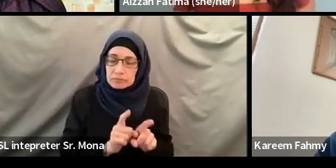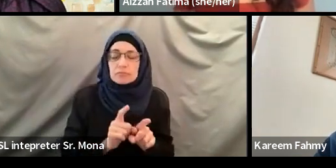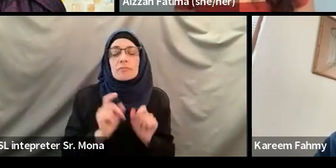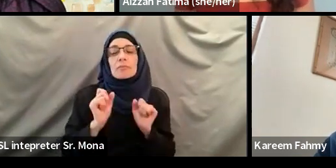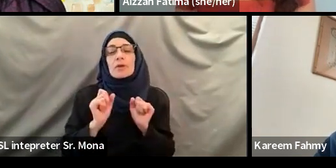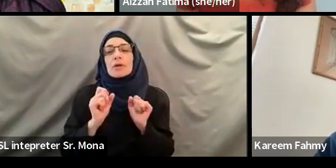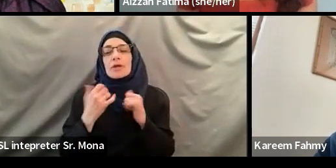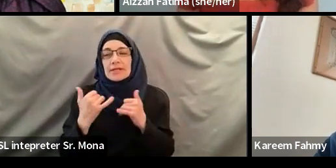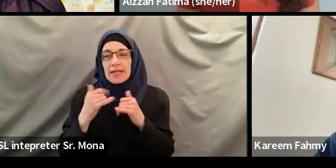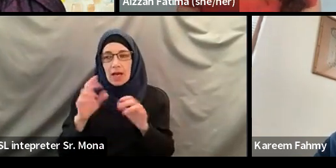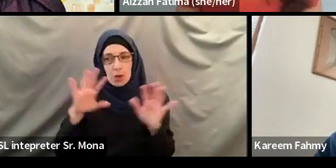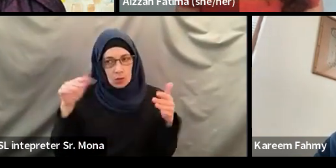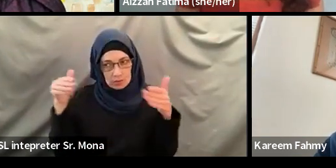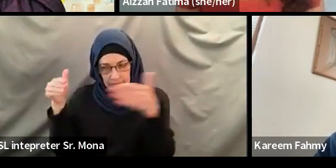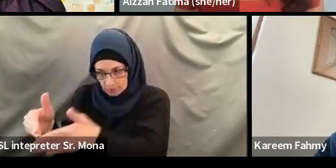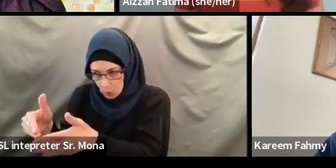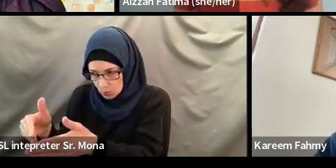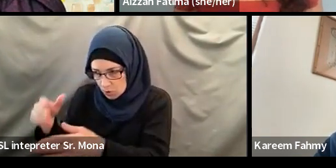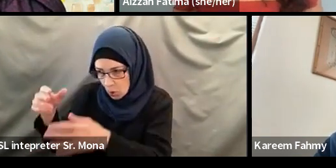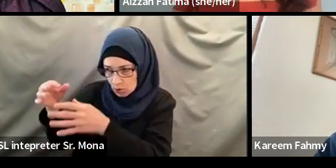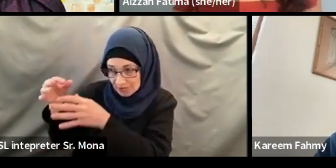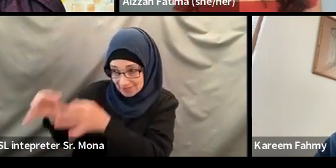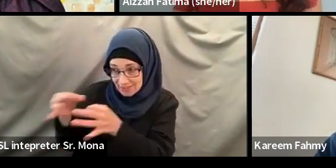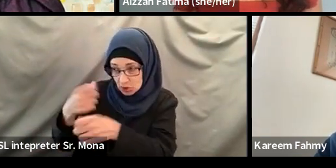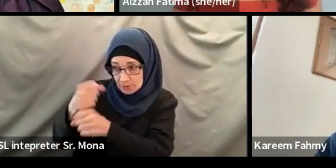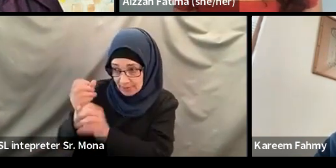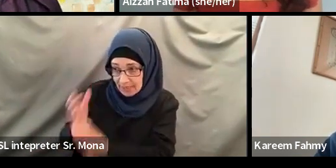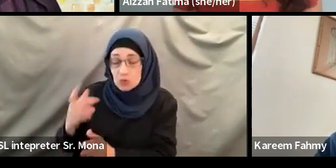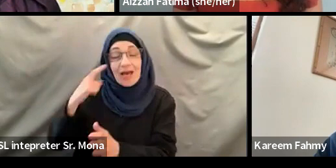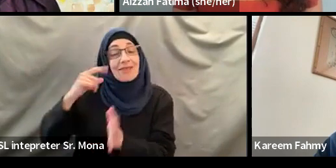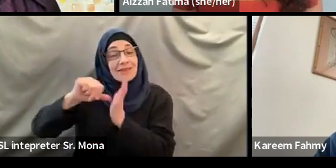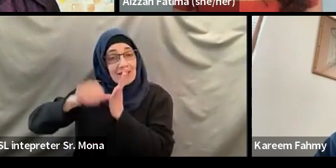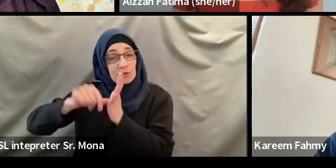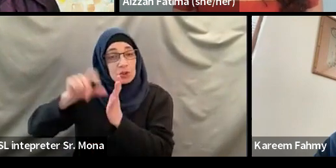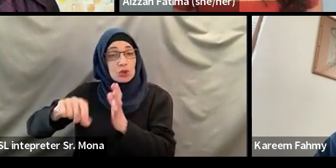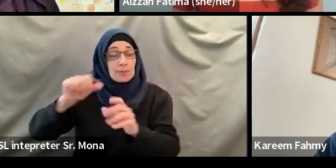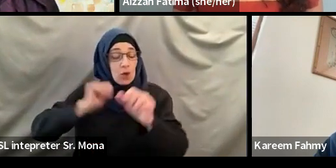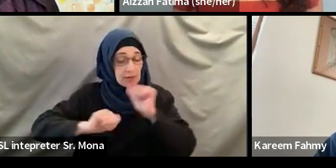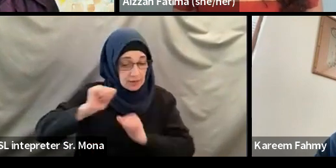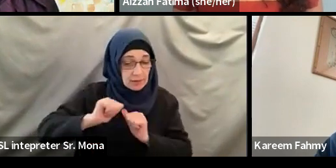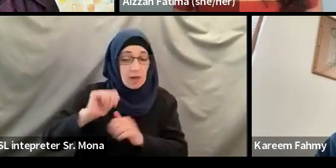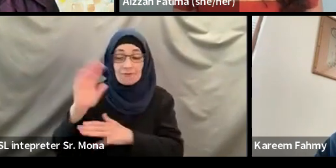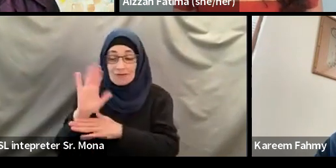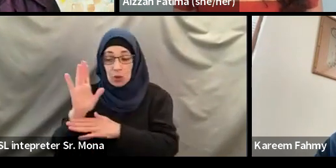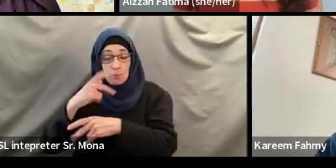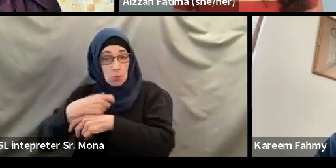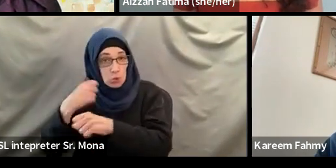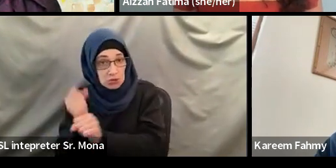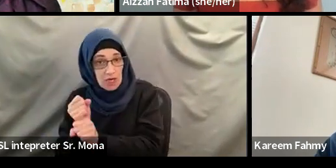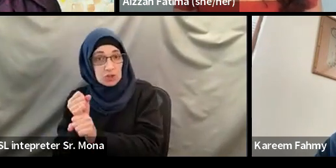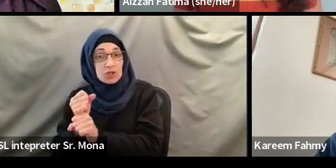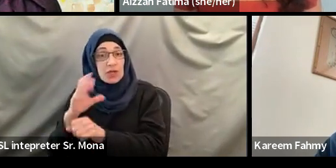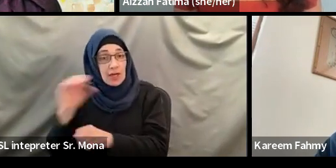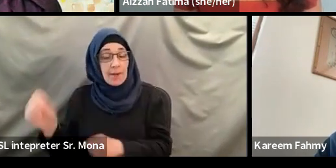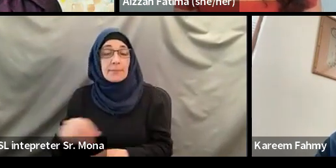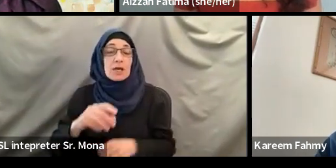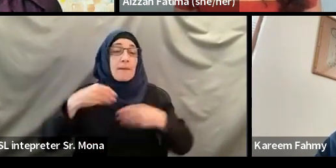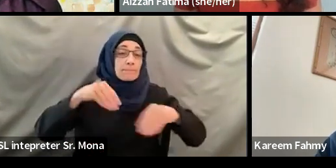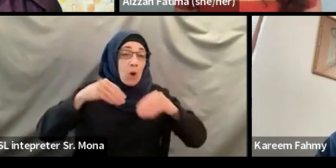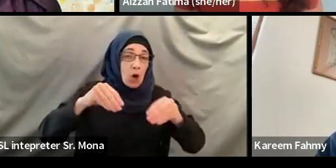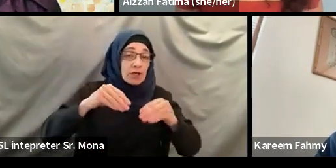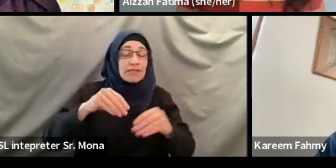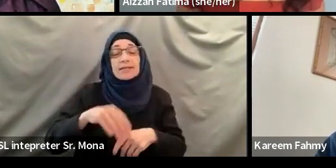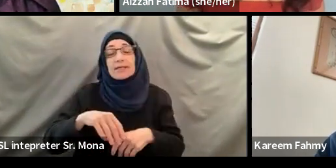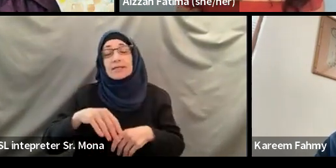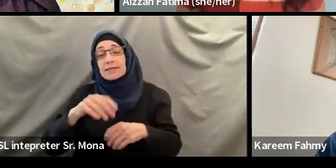onto decision makers, I do think the emphasis has to be on theaters, on film production companies, marketing departments, outreach programs